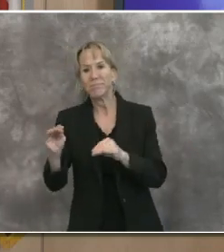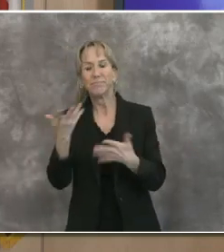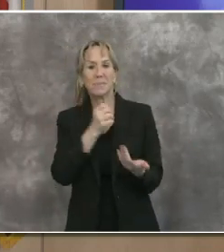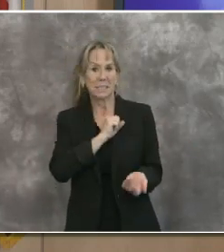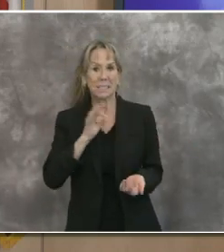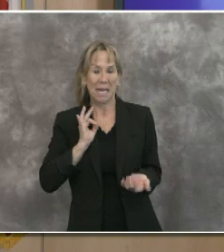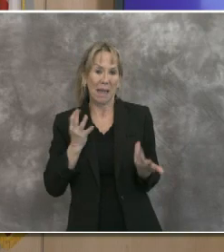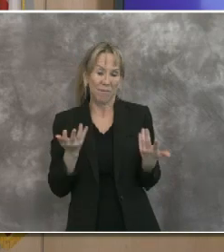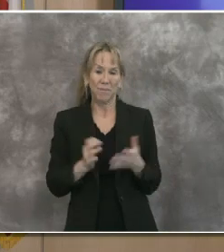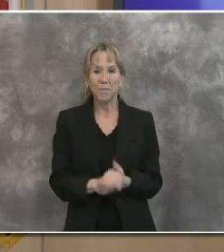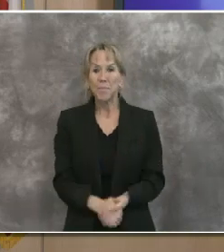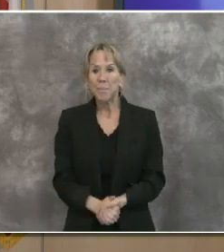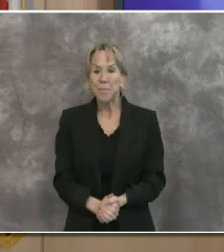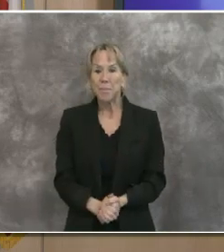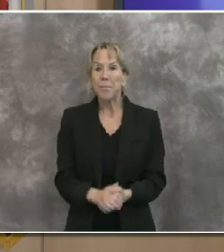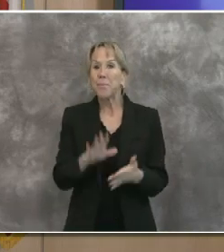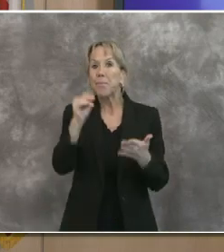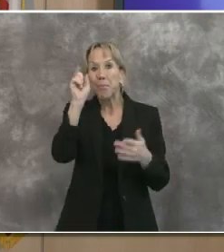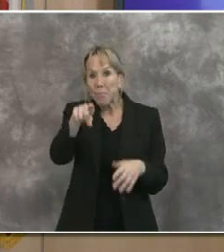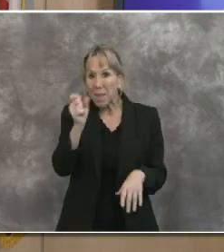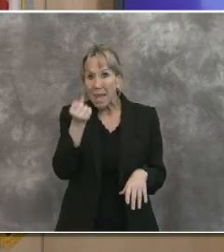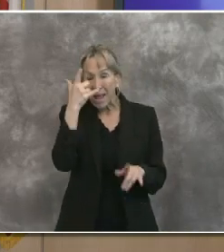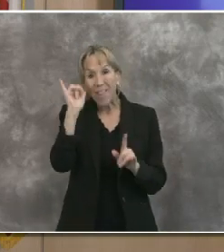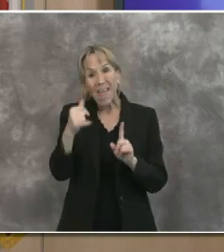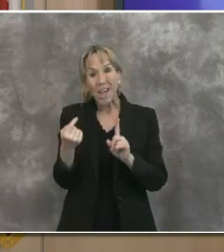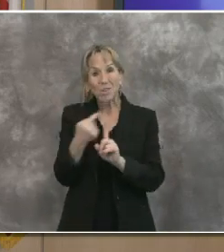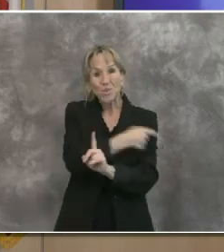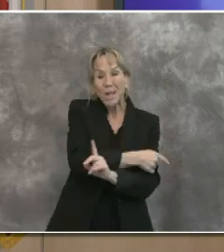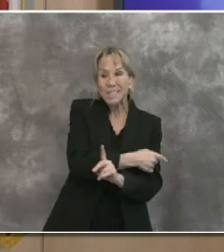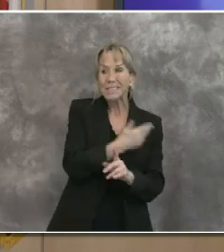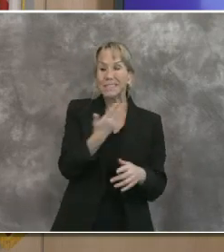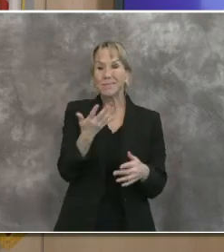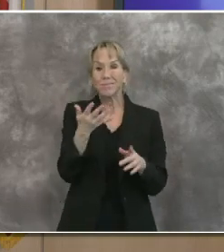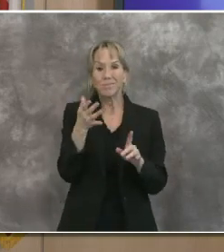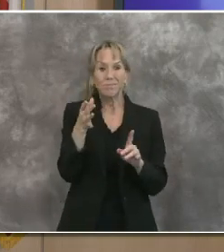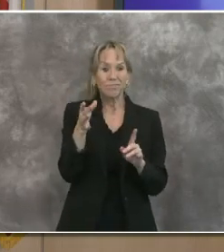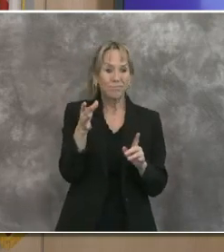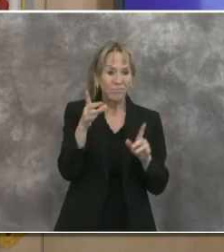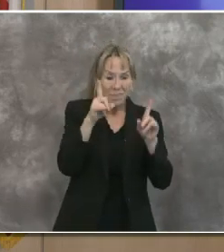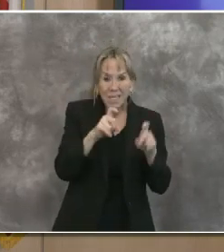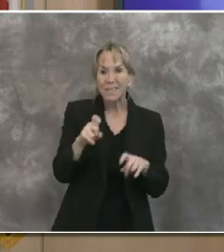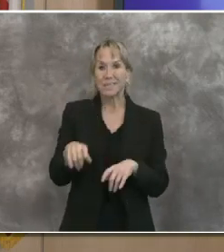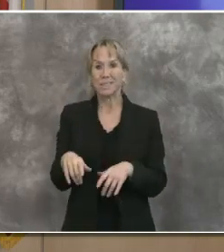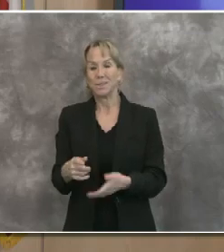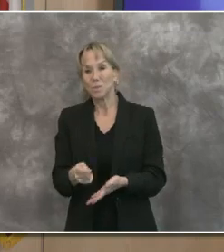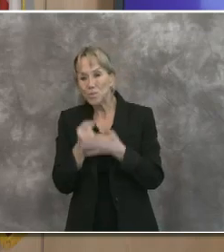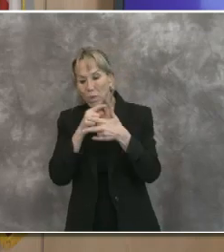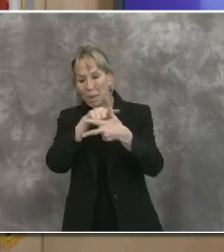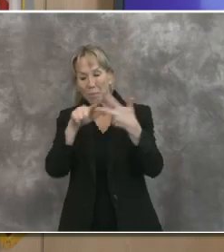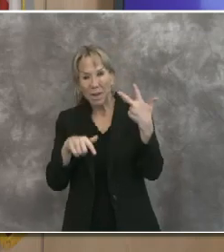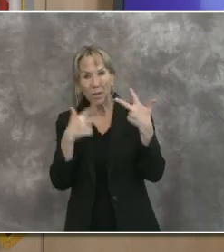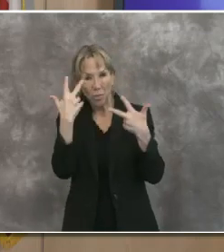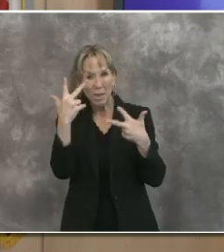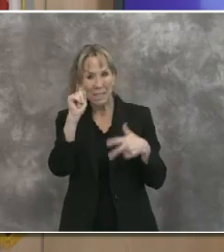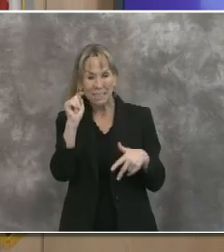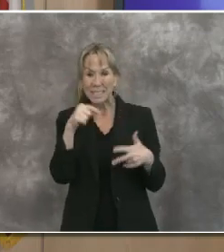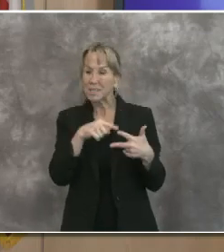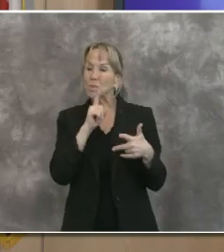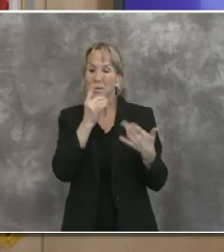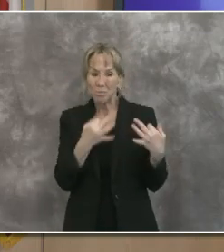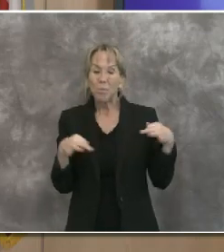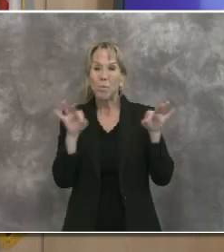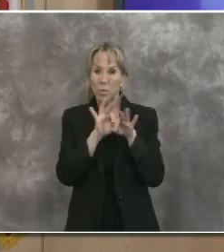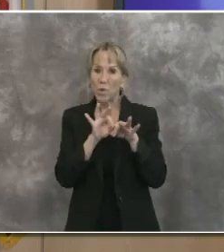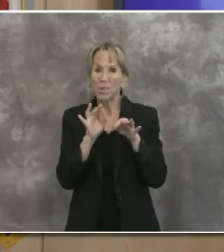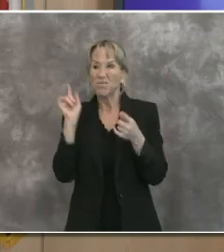build out all the systems, understanding that tracing, testing, and treatment is going to be a kind of foundational part of what we do until such time as we have